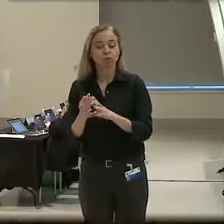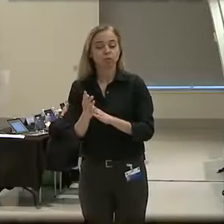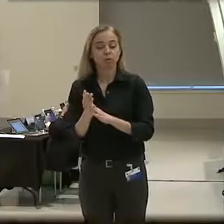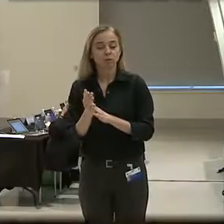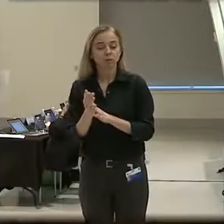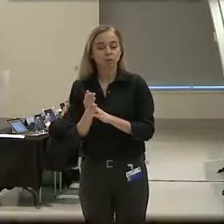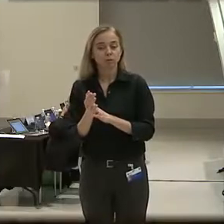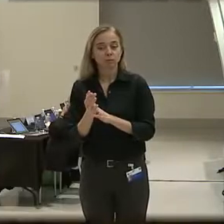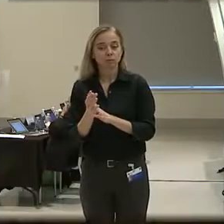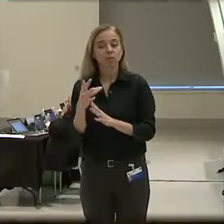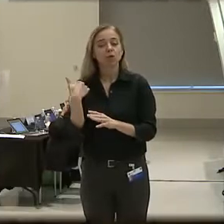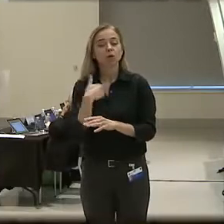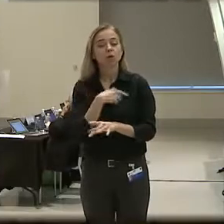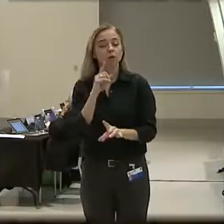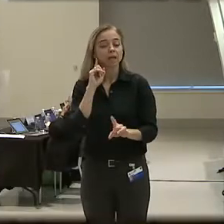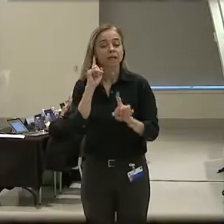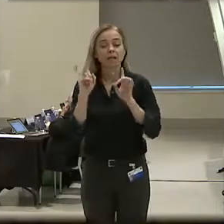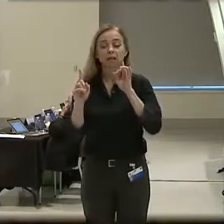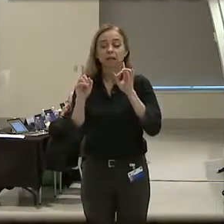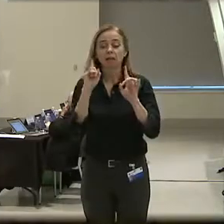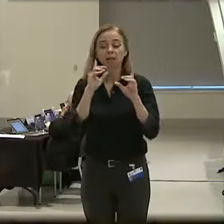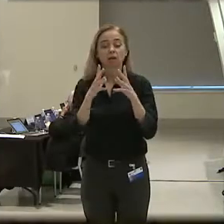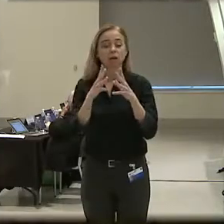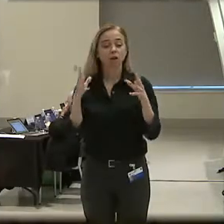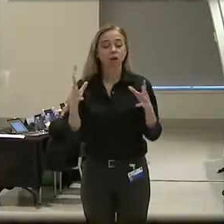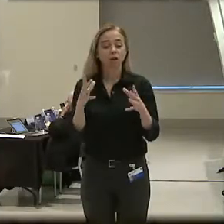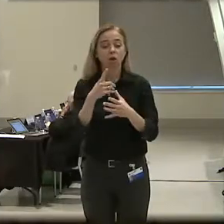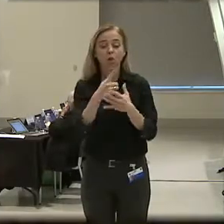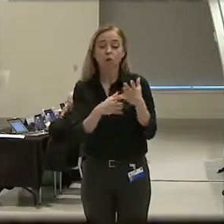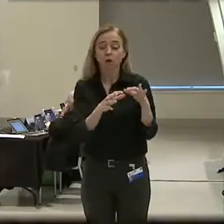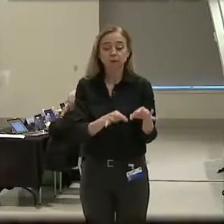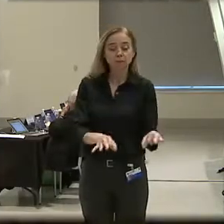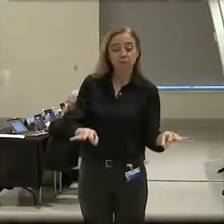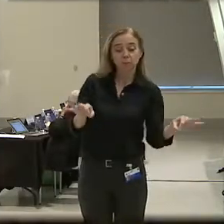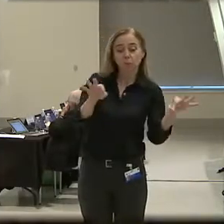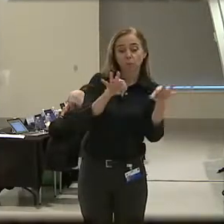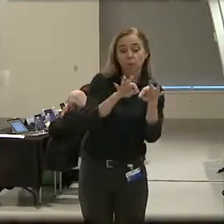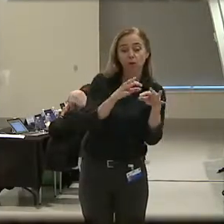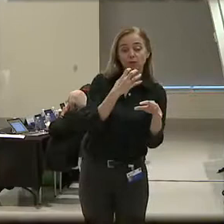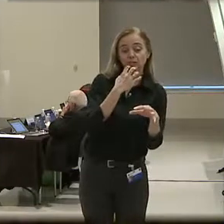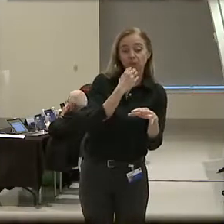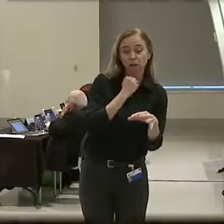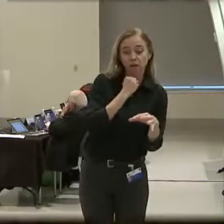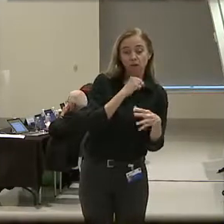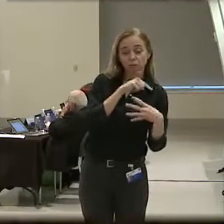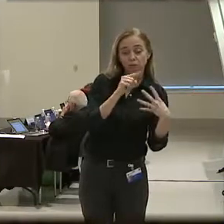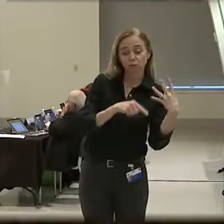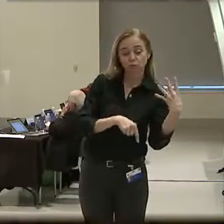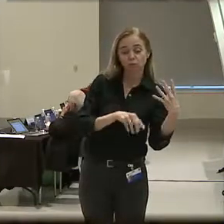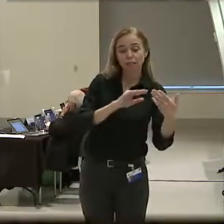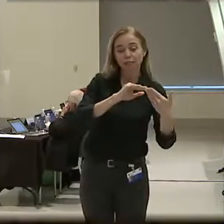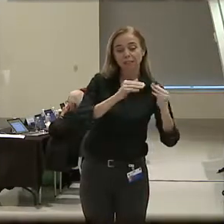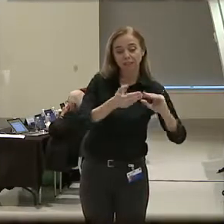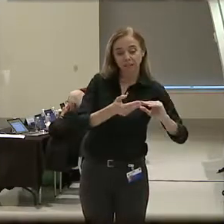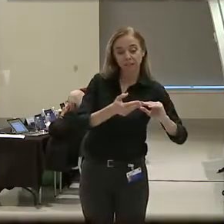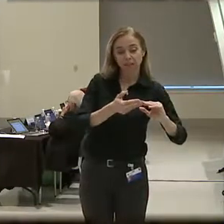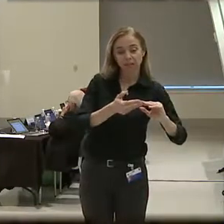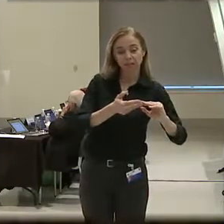but we hear a lot about what's important, what the important values of cities are,